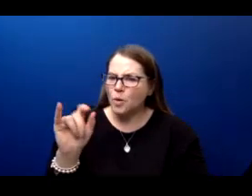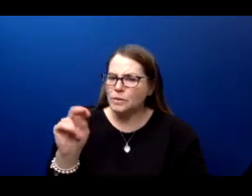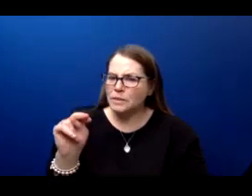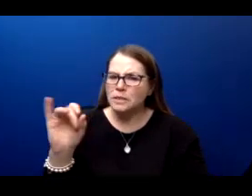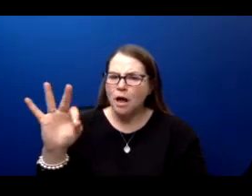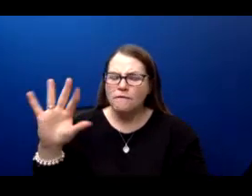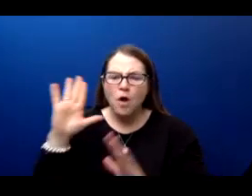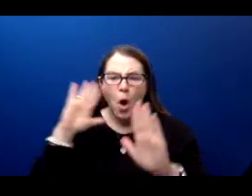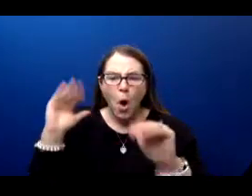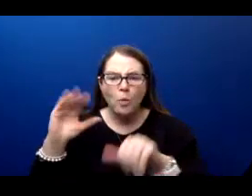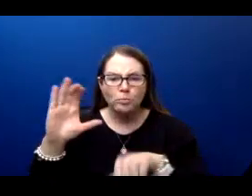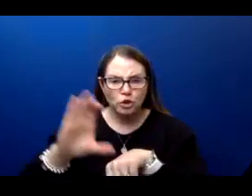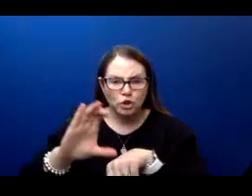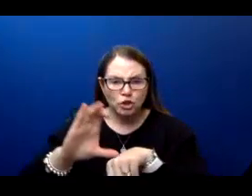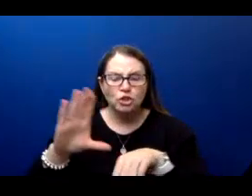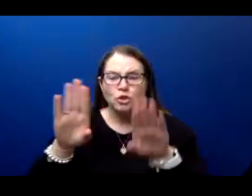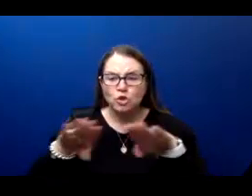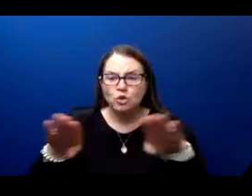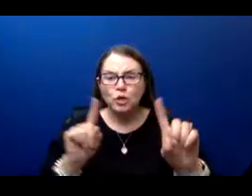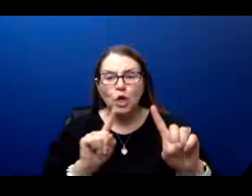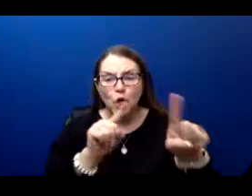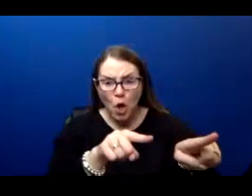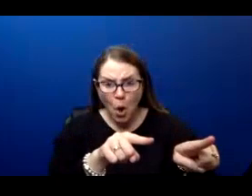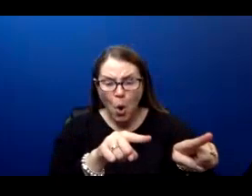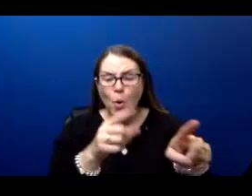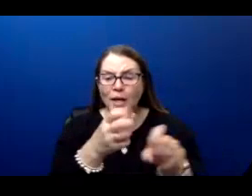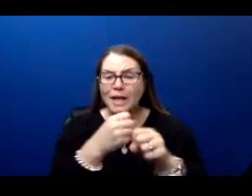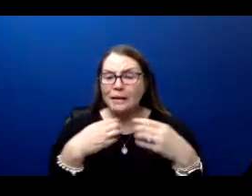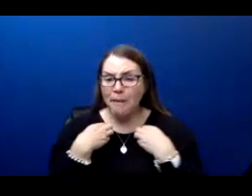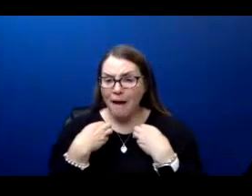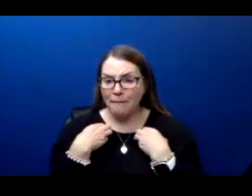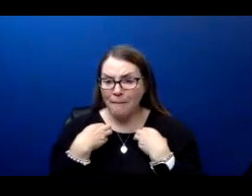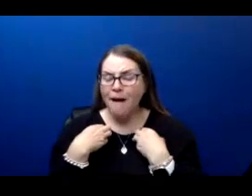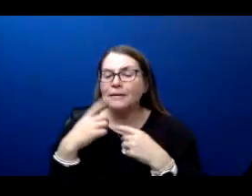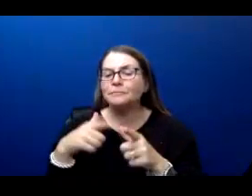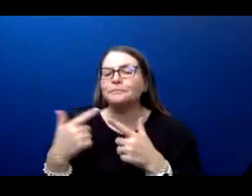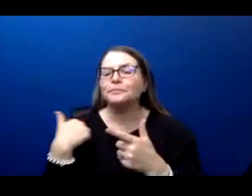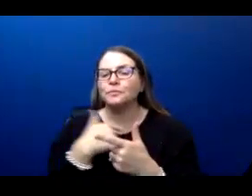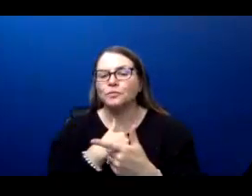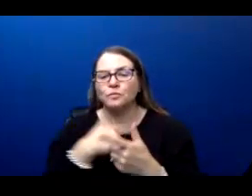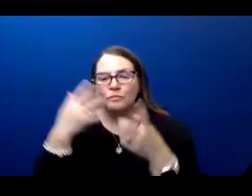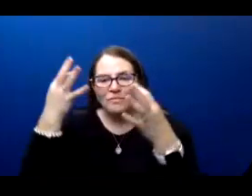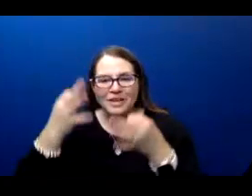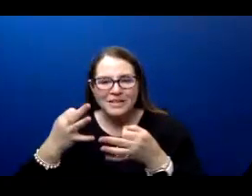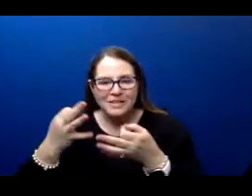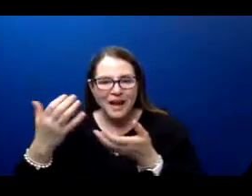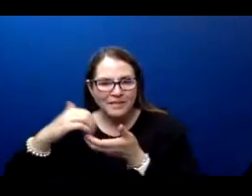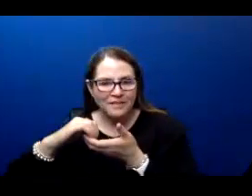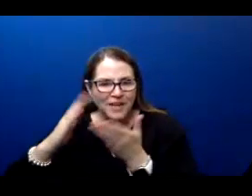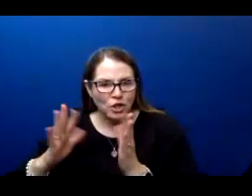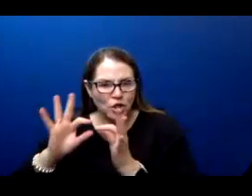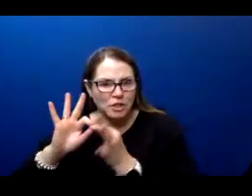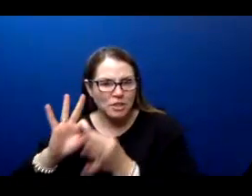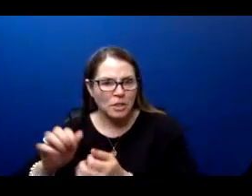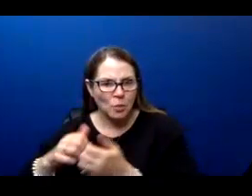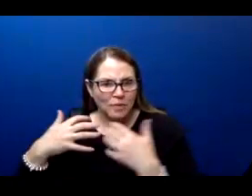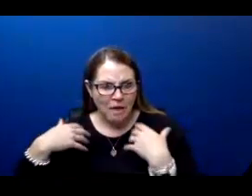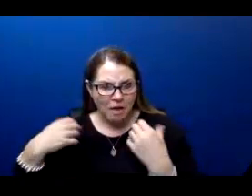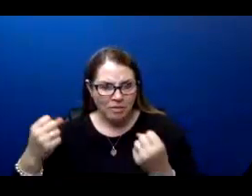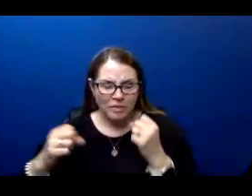there, they get the backpacks, and we handle the health determining vendors. So it's been a great collaborative effort. It's